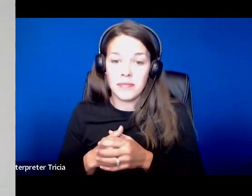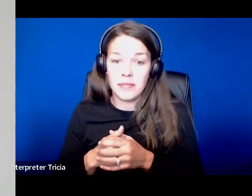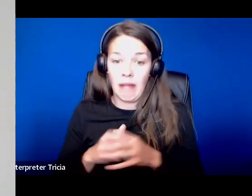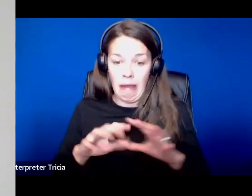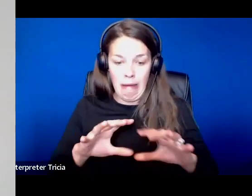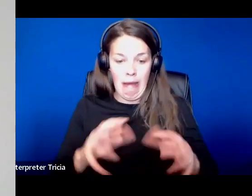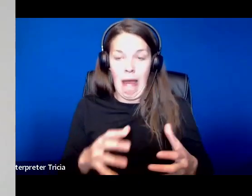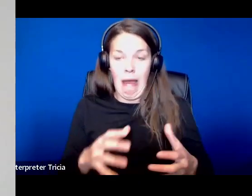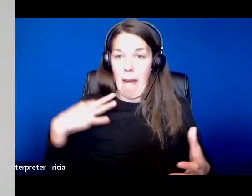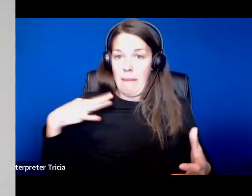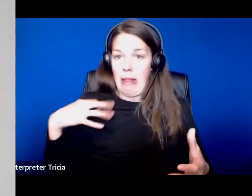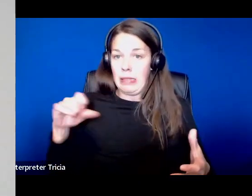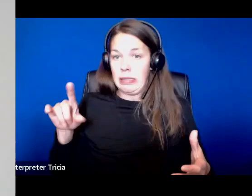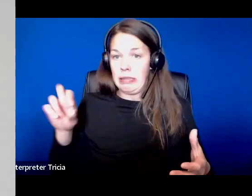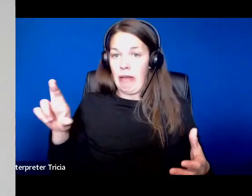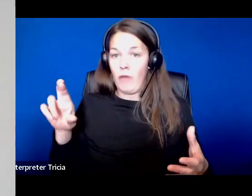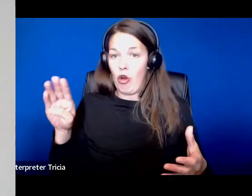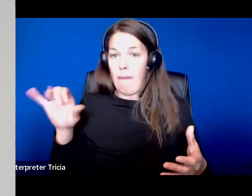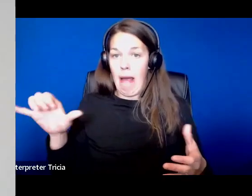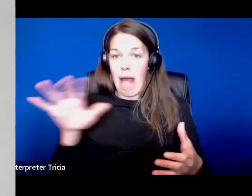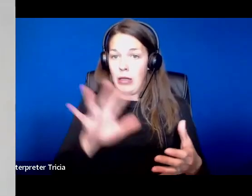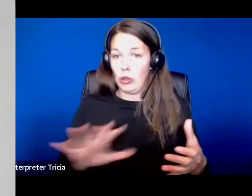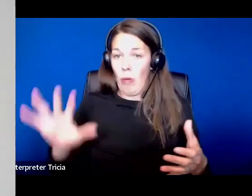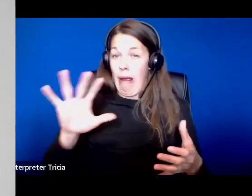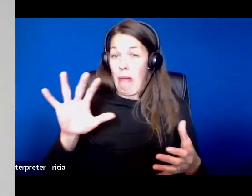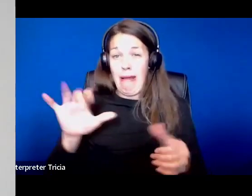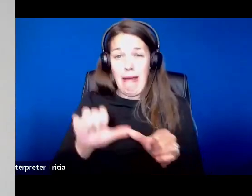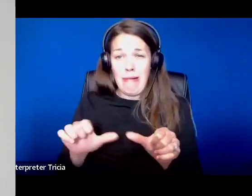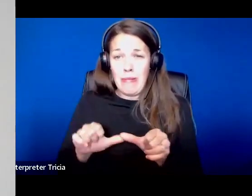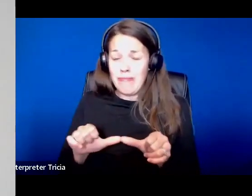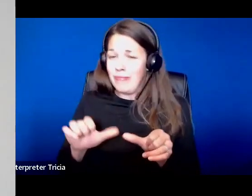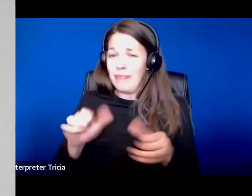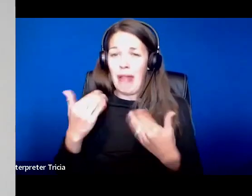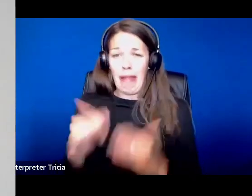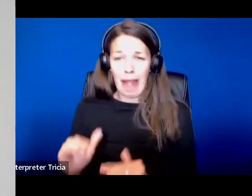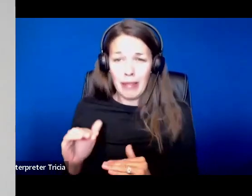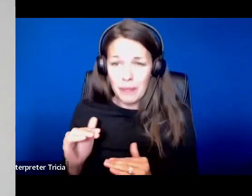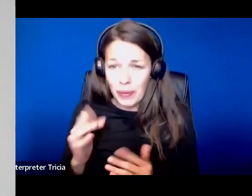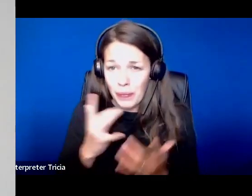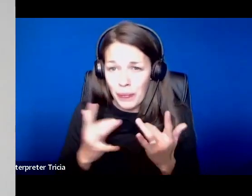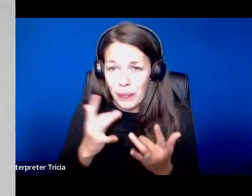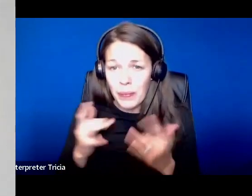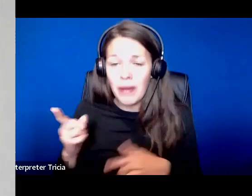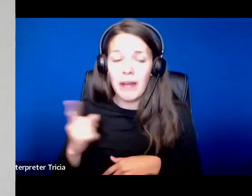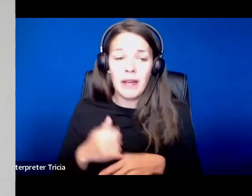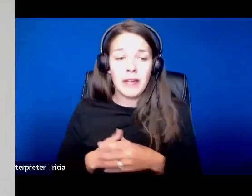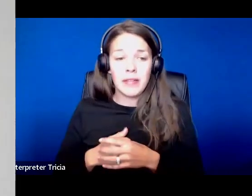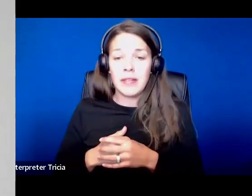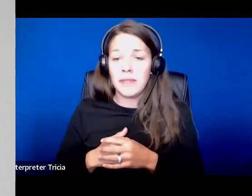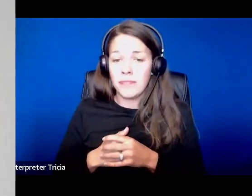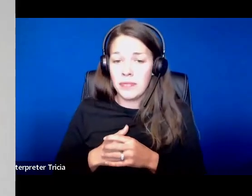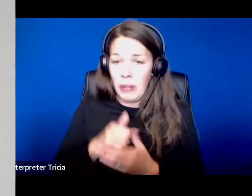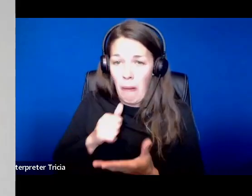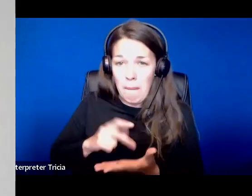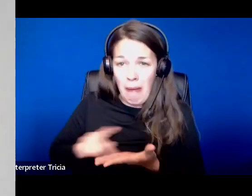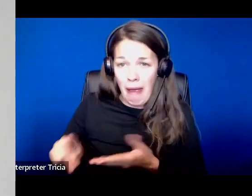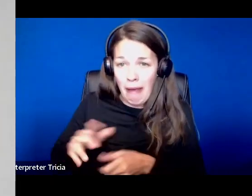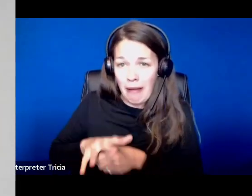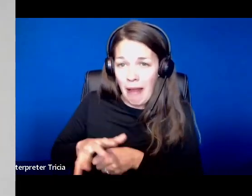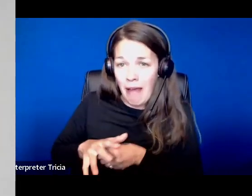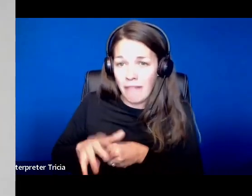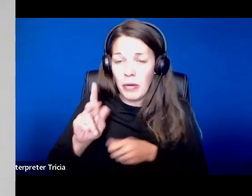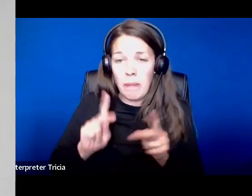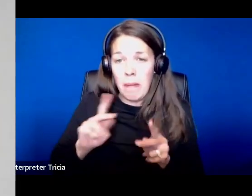pull from in Silver Bay and our surrounding areas is just so small. And we don't pay enough to have folks move into